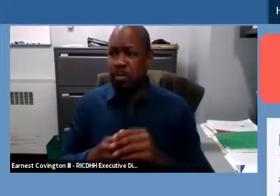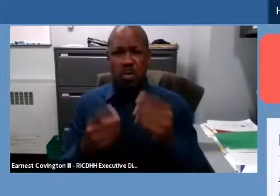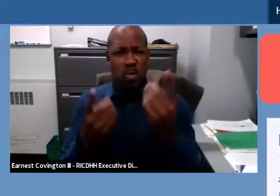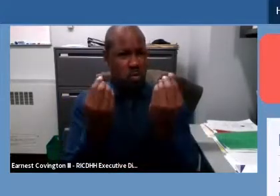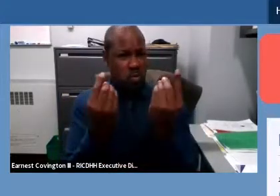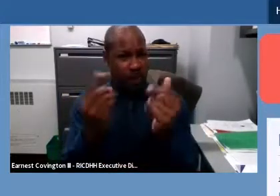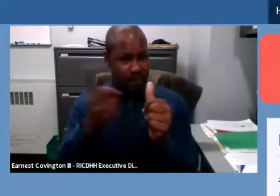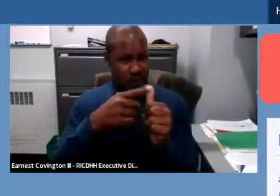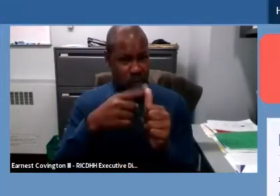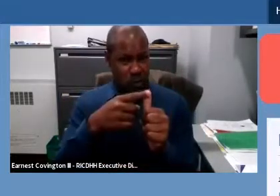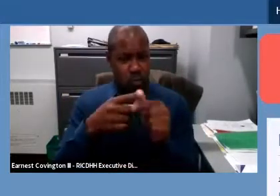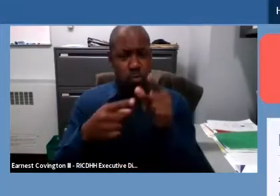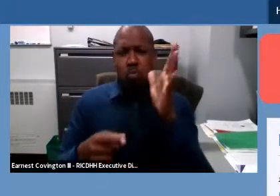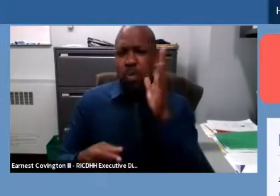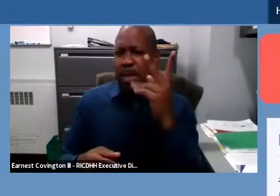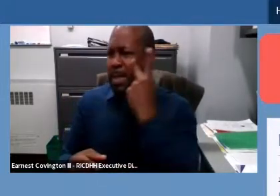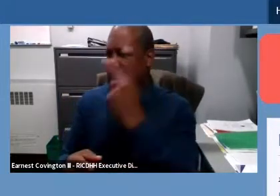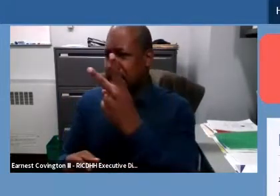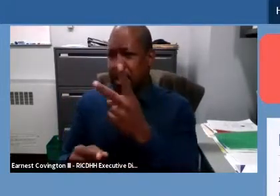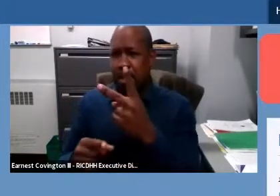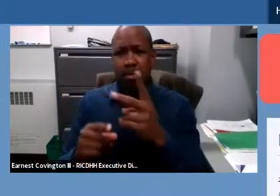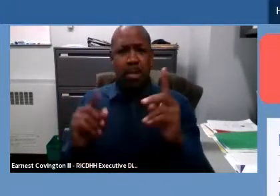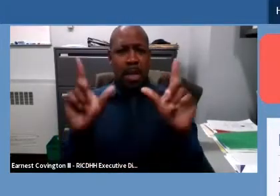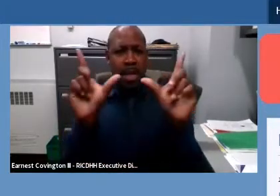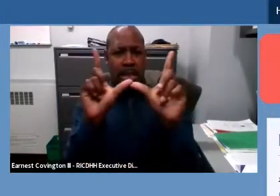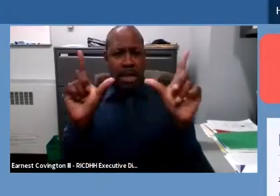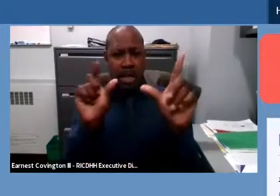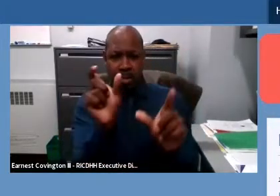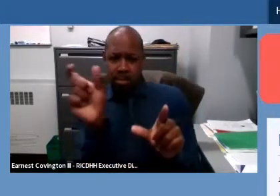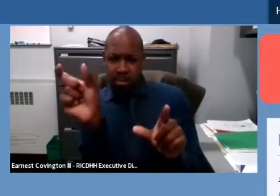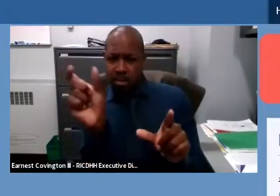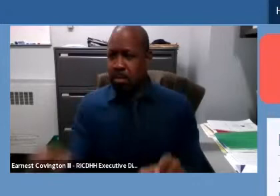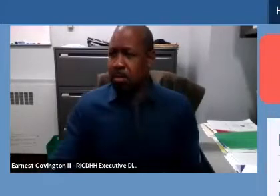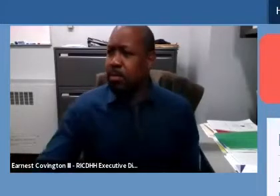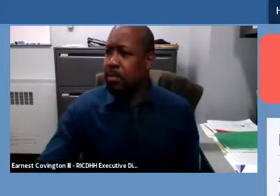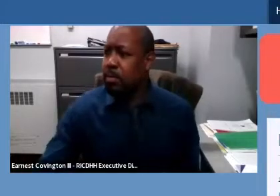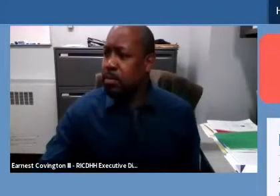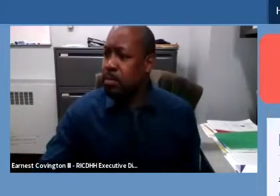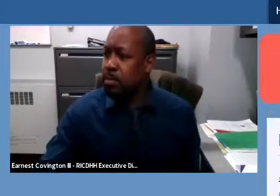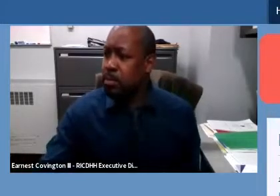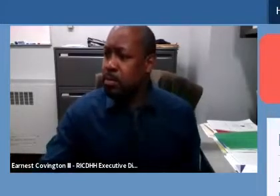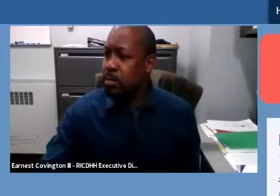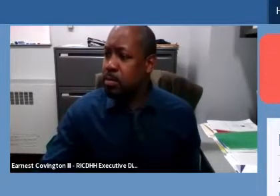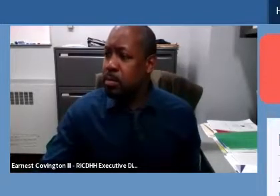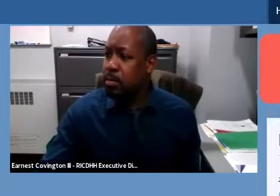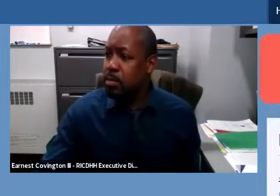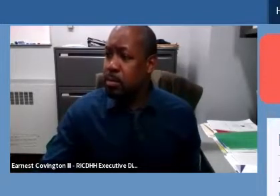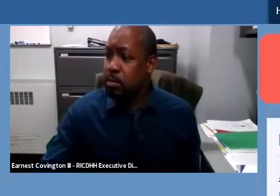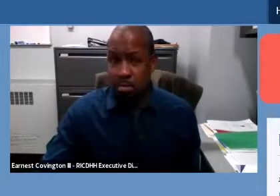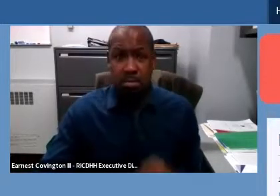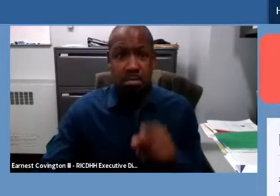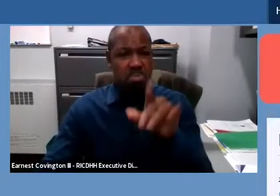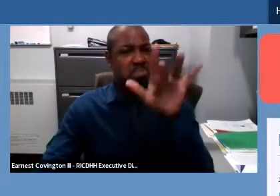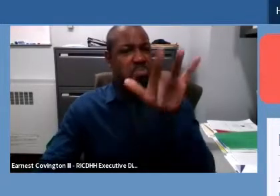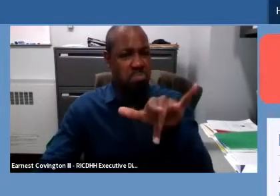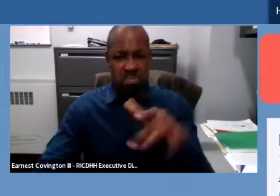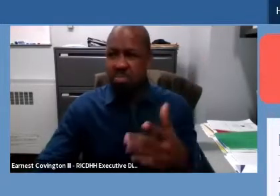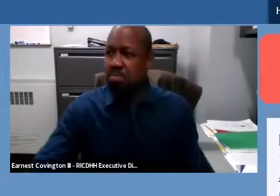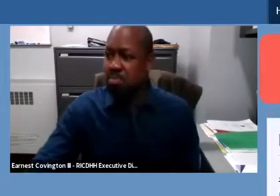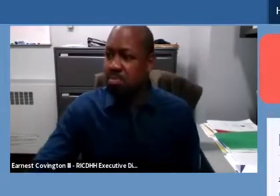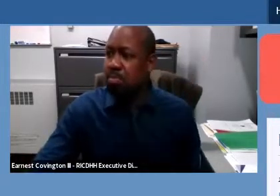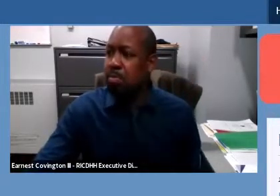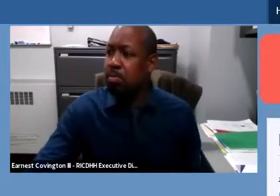The Department of Health in Rhode Island is responsible for hearing these complaints. So first you would go to the far right and click